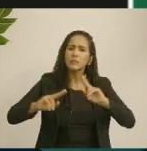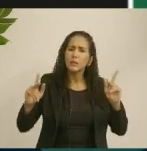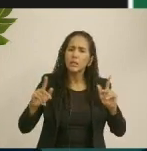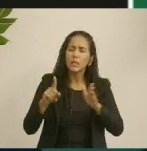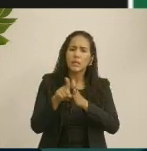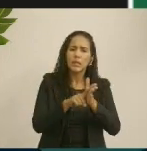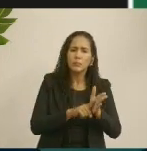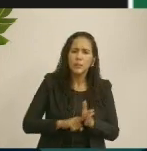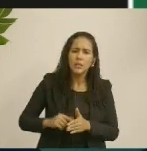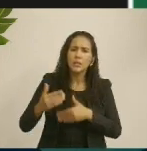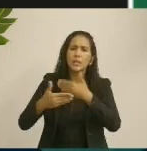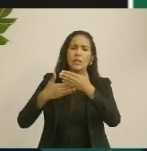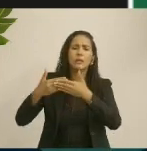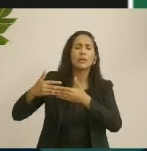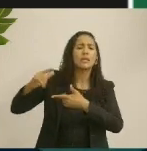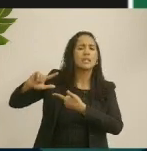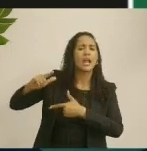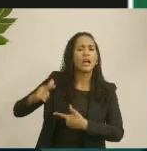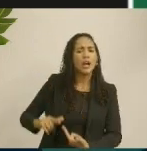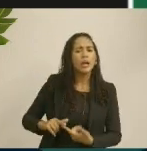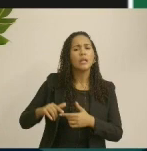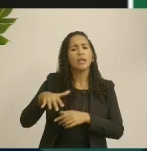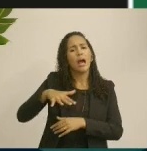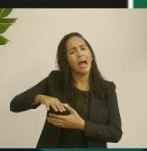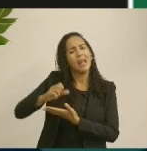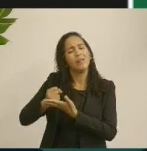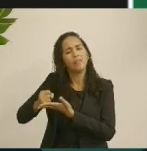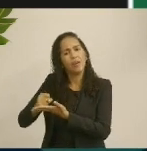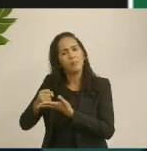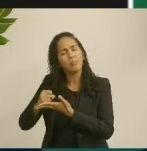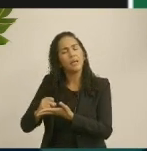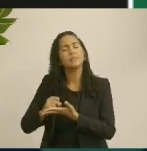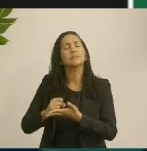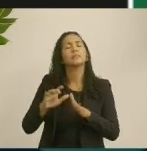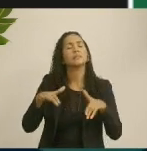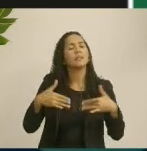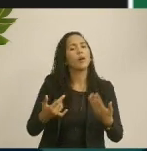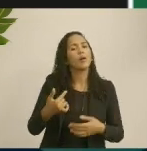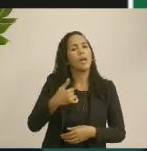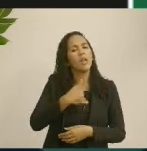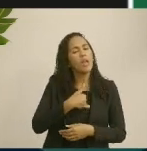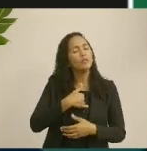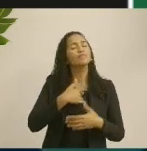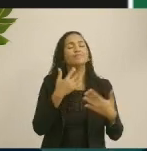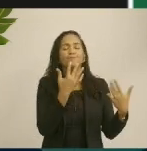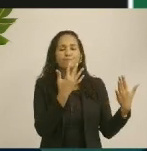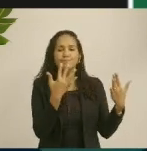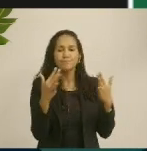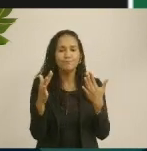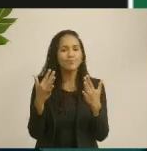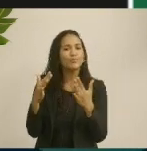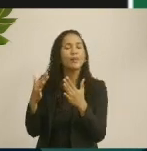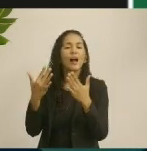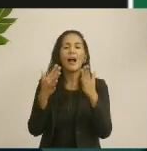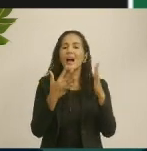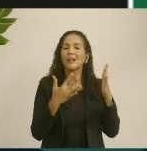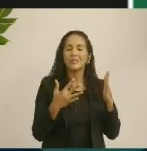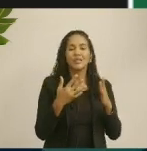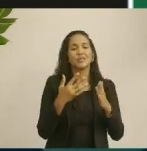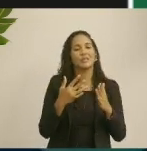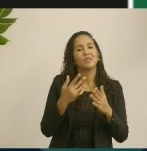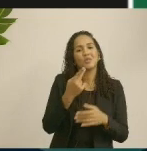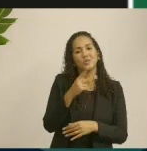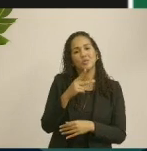the pharmaceutical industry. And I really commend you to that. Concerning the last mile, that was also my